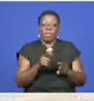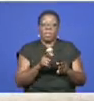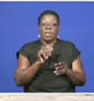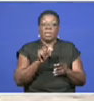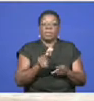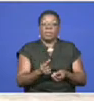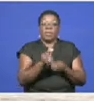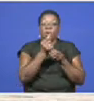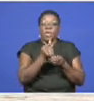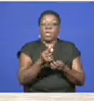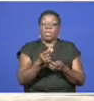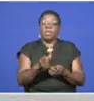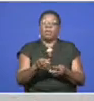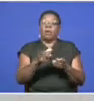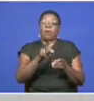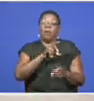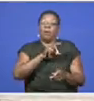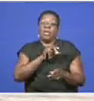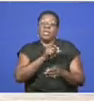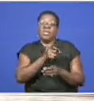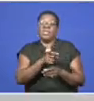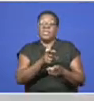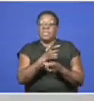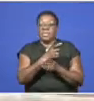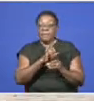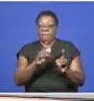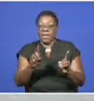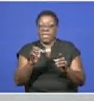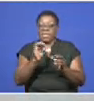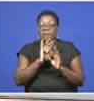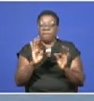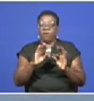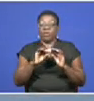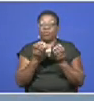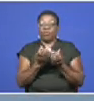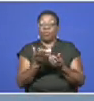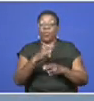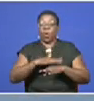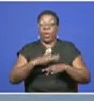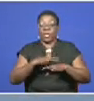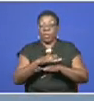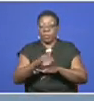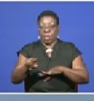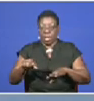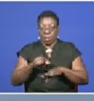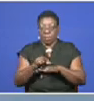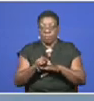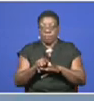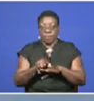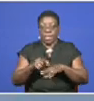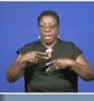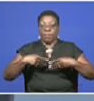the ground engaged in supply distribution, building repairs, joint mobile patrols with police,